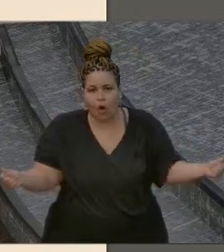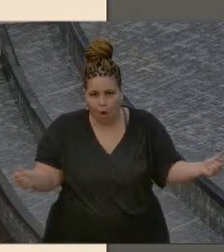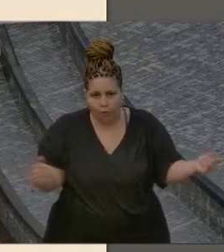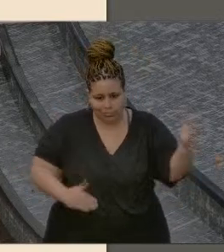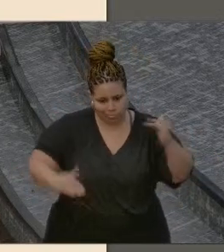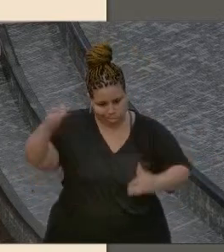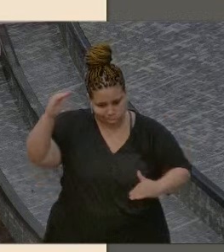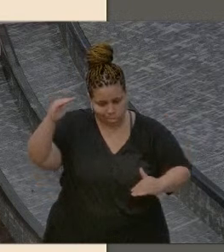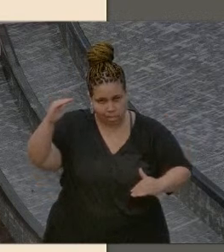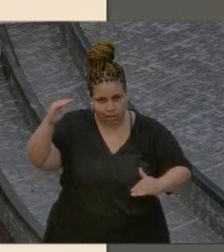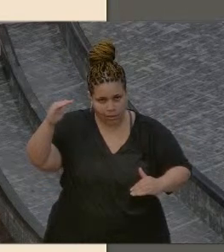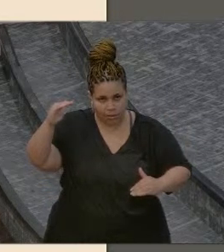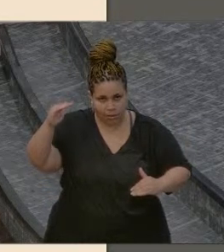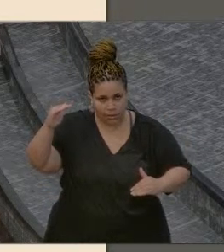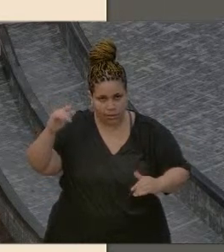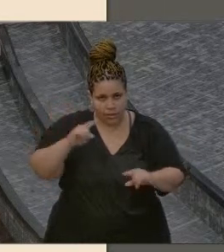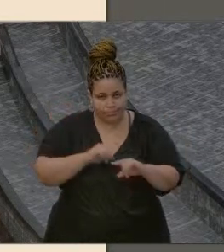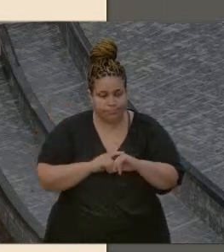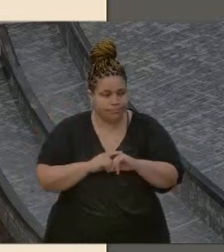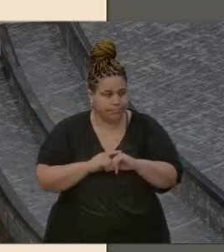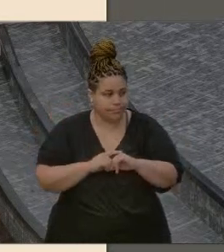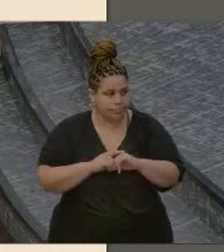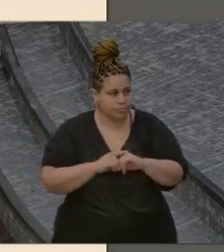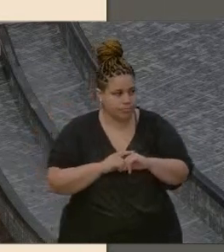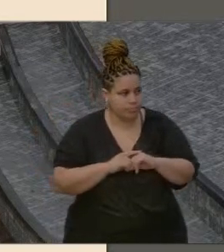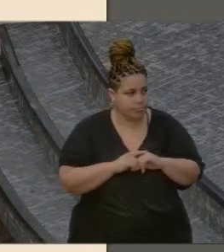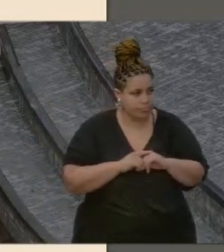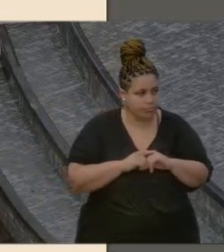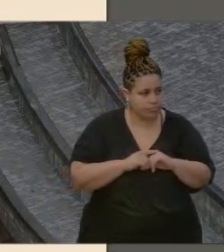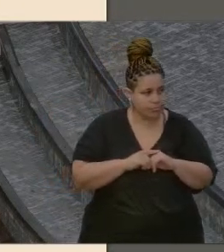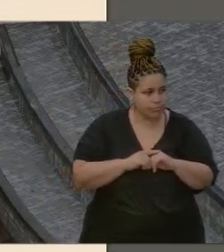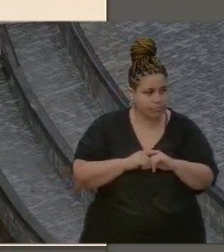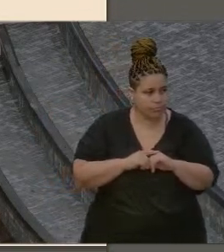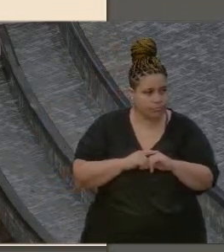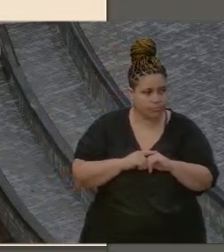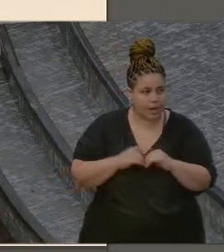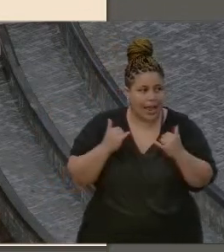that, I will open it up for questions. Thank you very much.